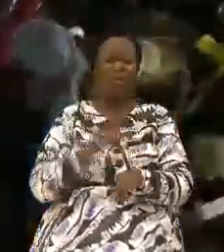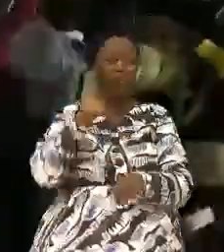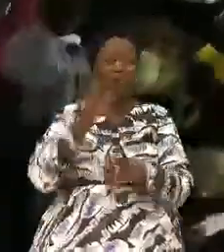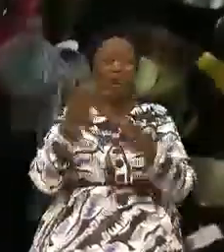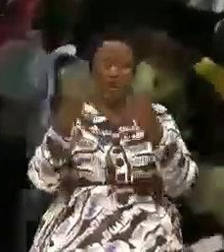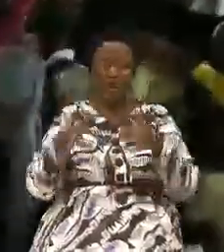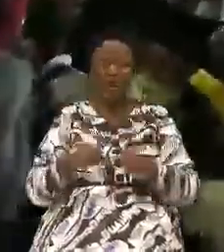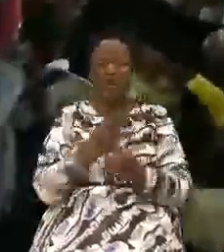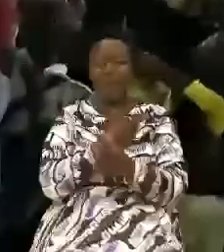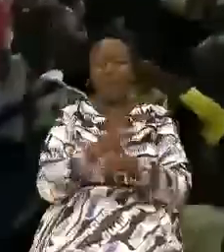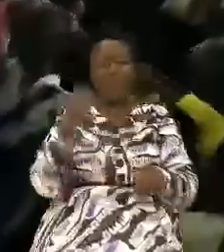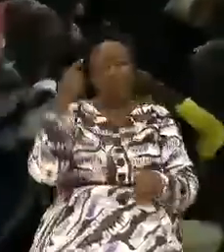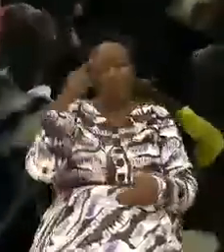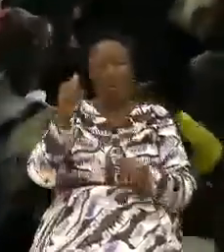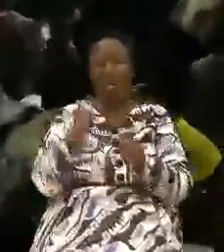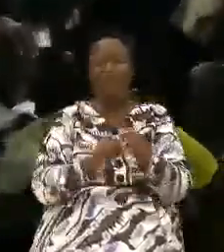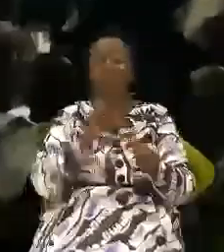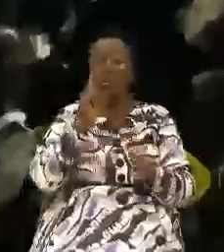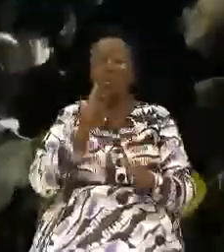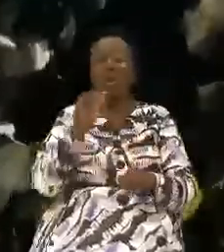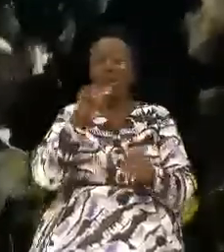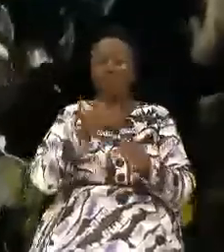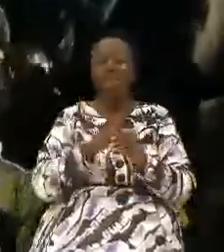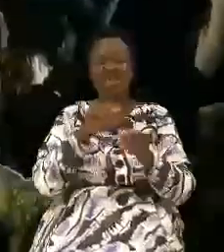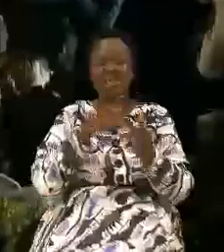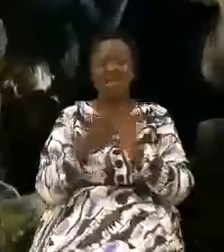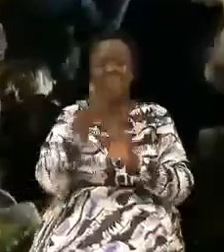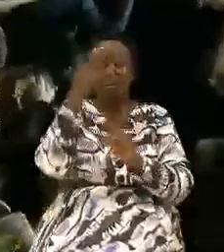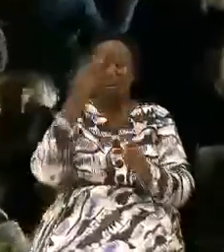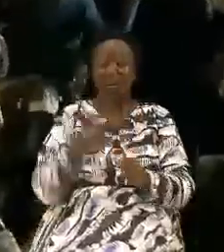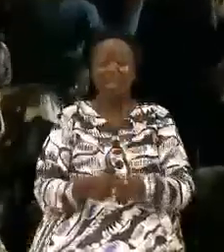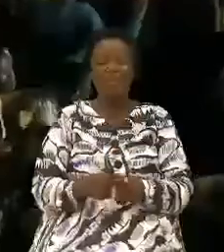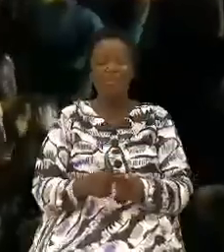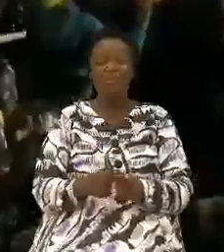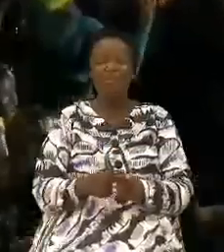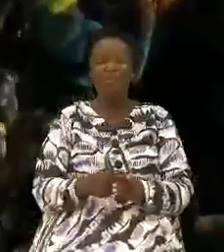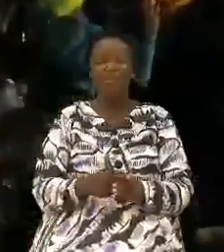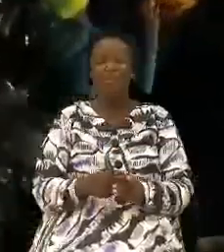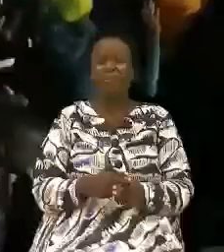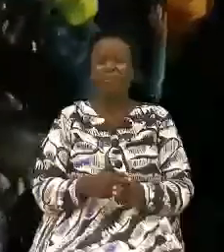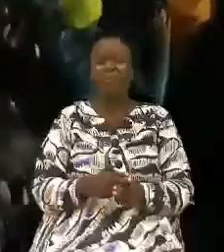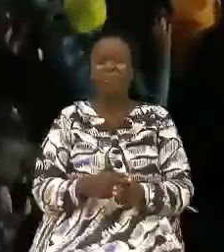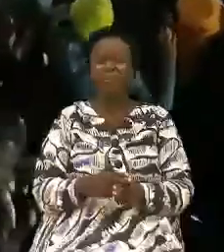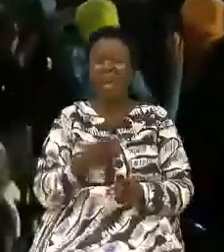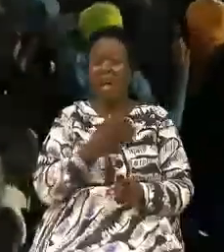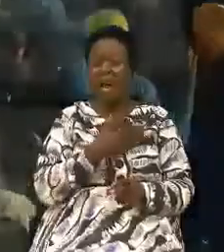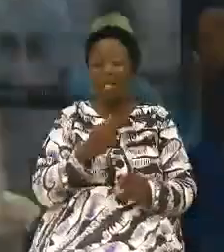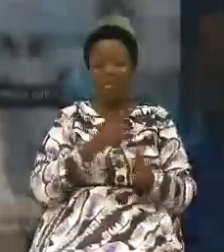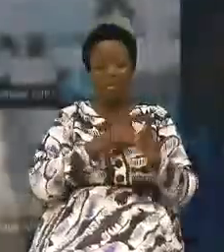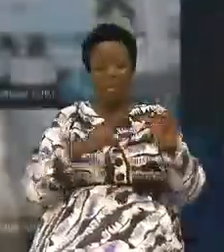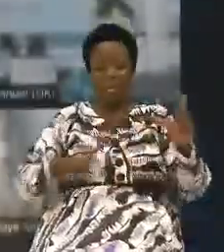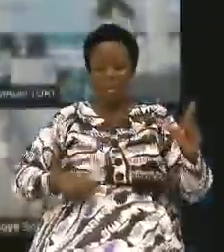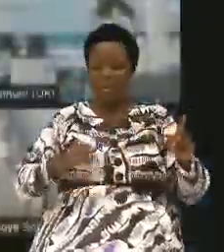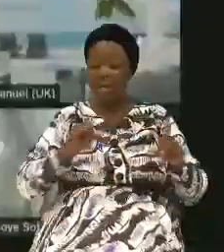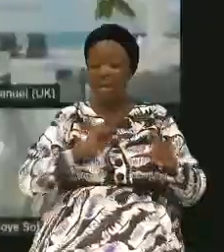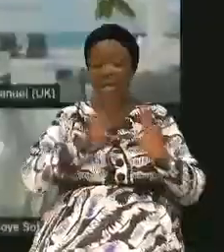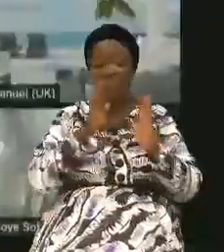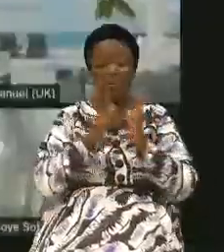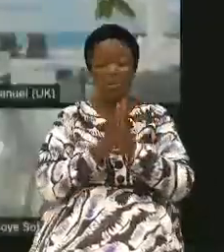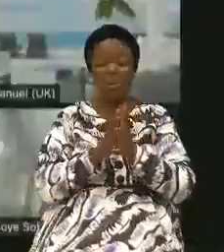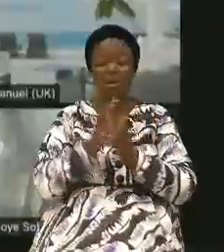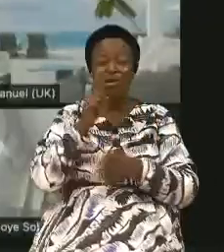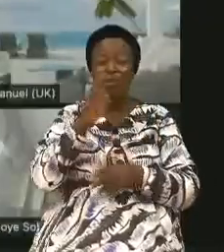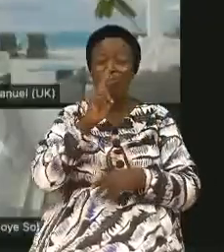for everyone in Jesus' name. And Lord, I pray you are the